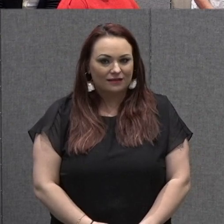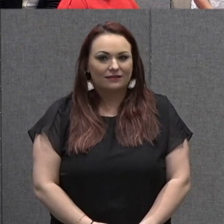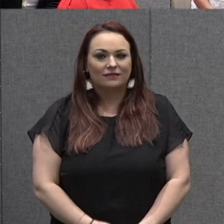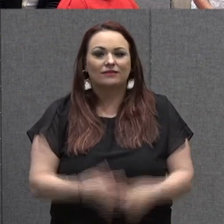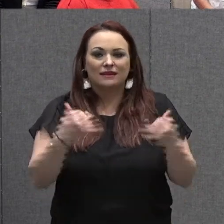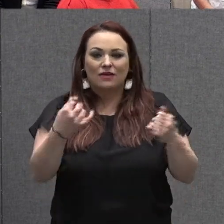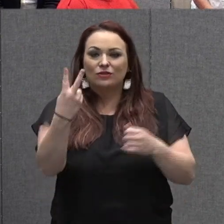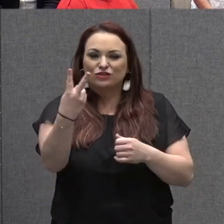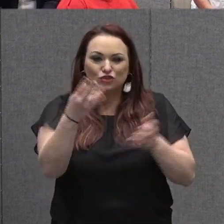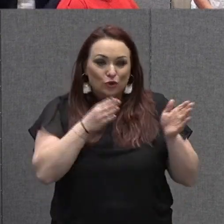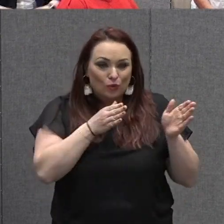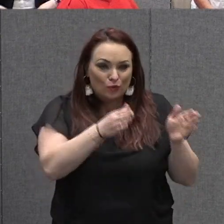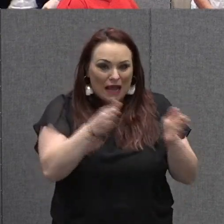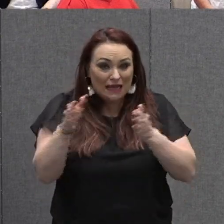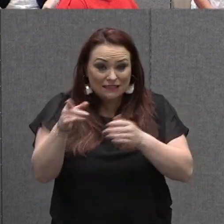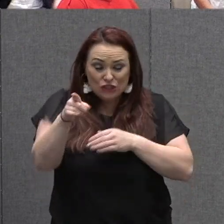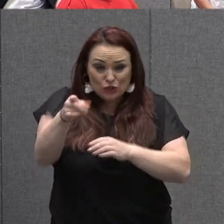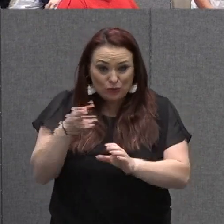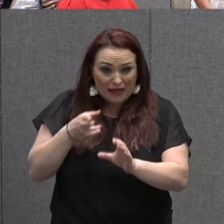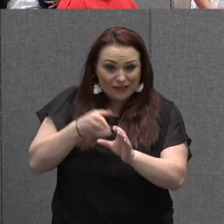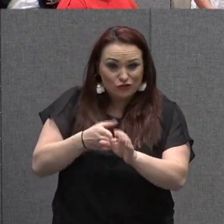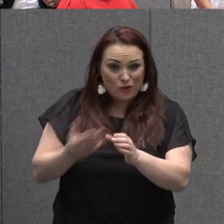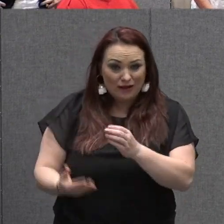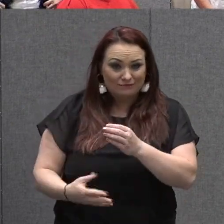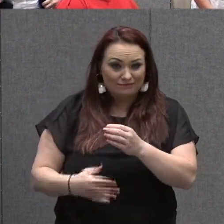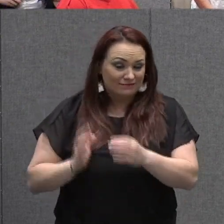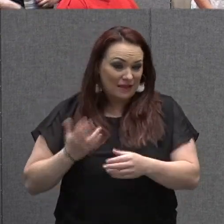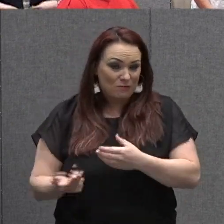Now, there's 2 ways for you to participate in this. One